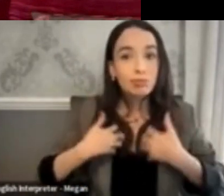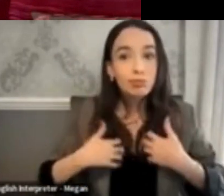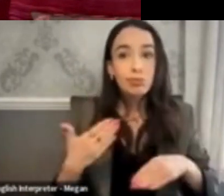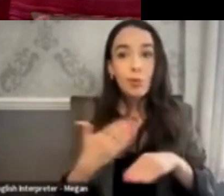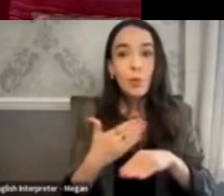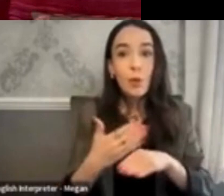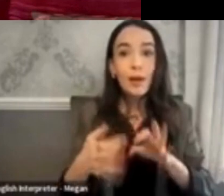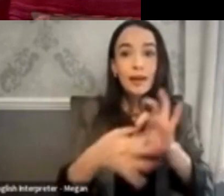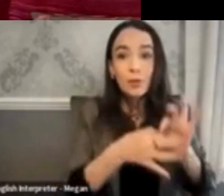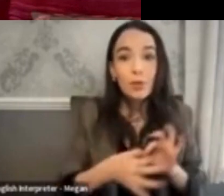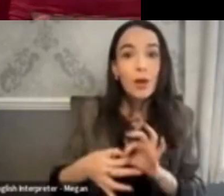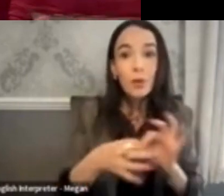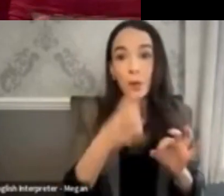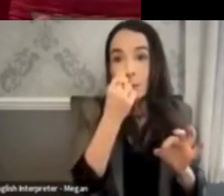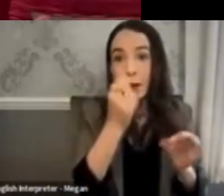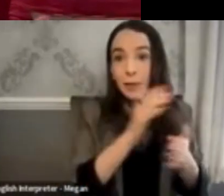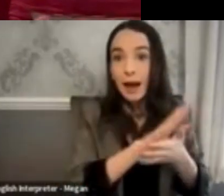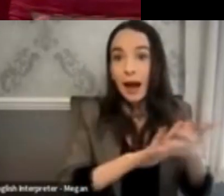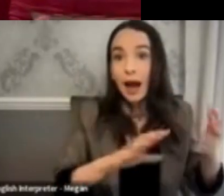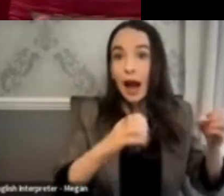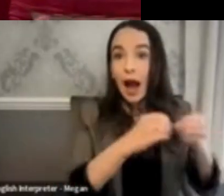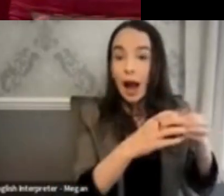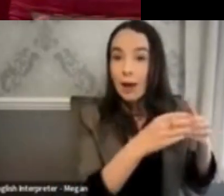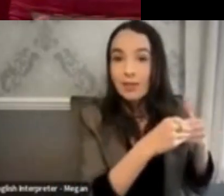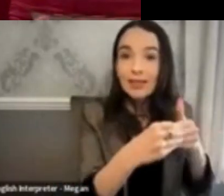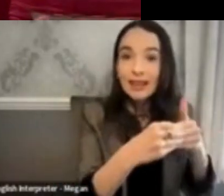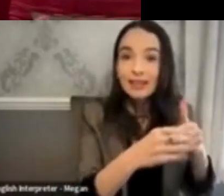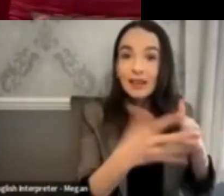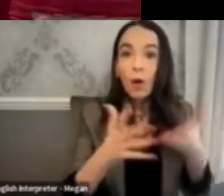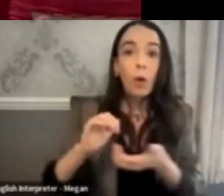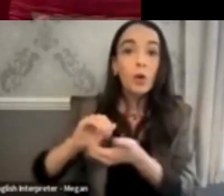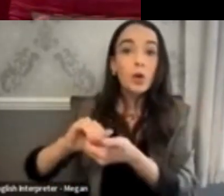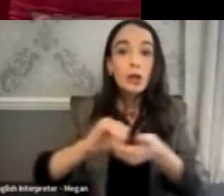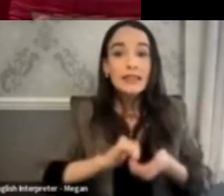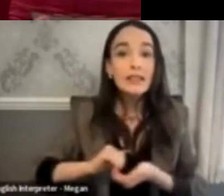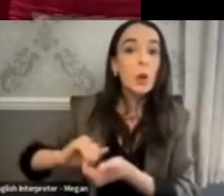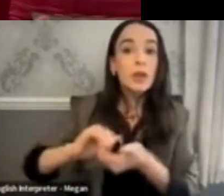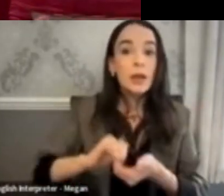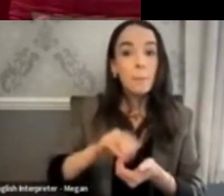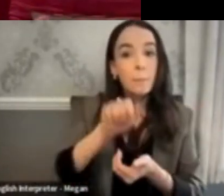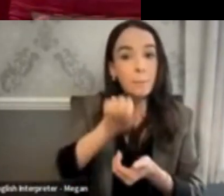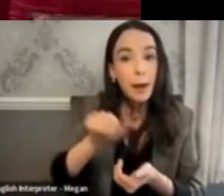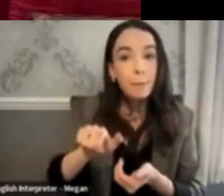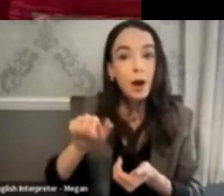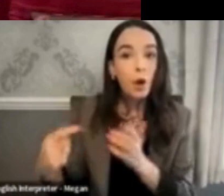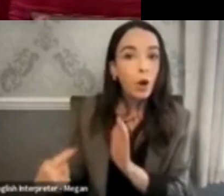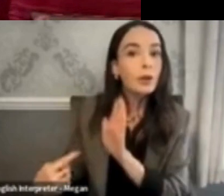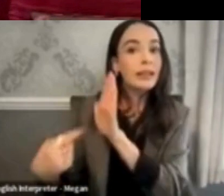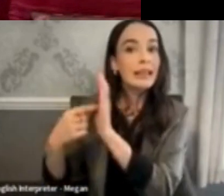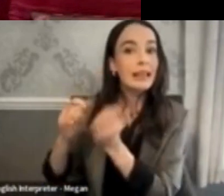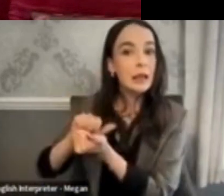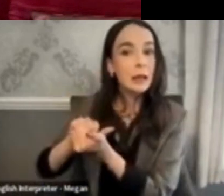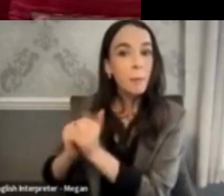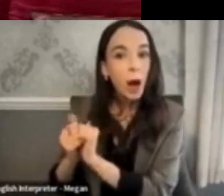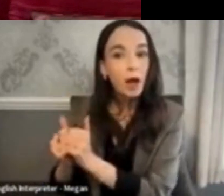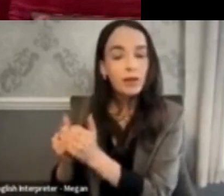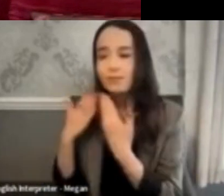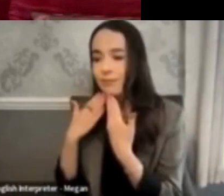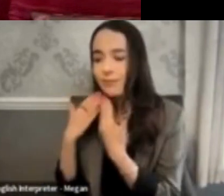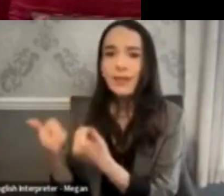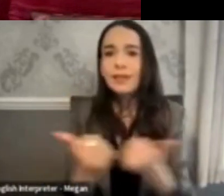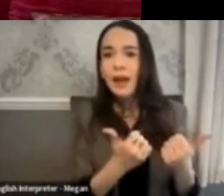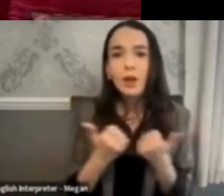lead organisation or as a consortium member or key partner. The Music Hub programme